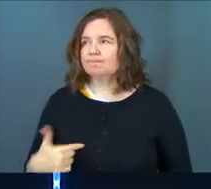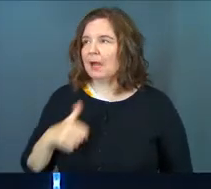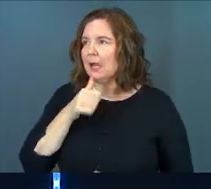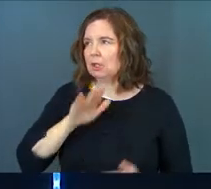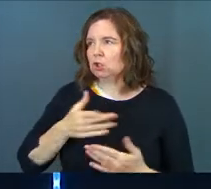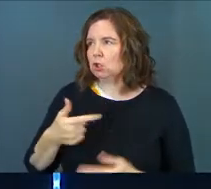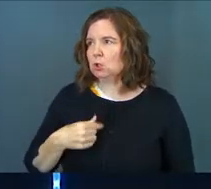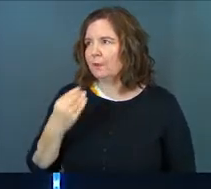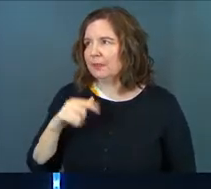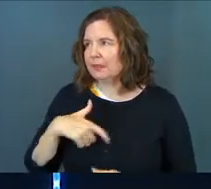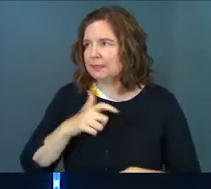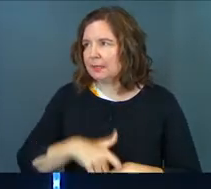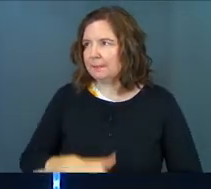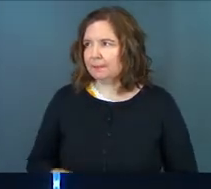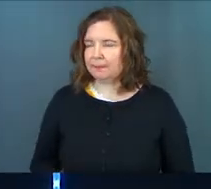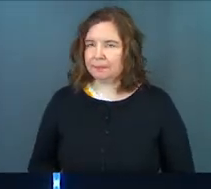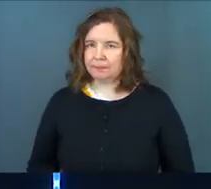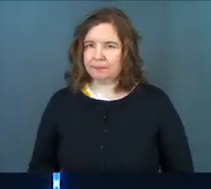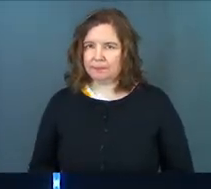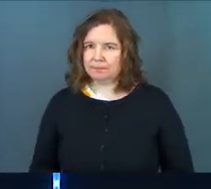I didn't cook you a feast this time.